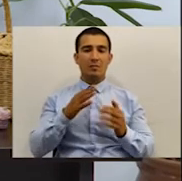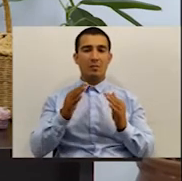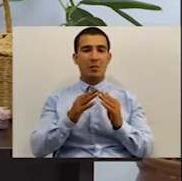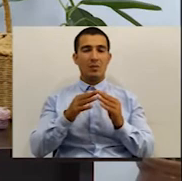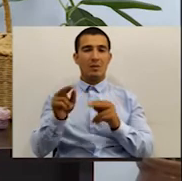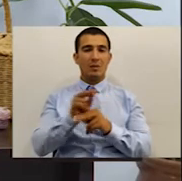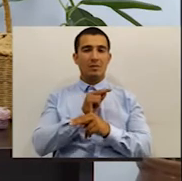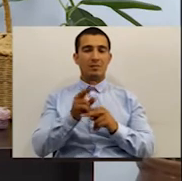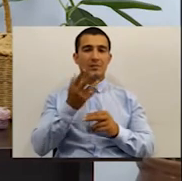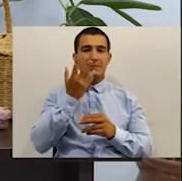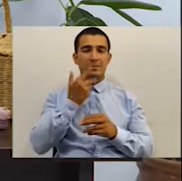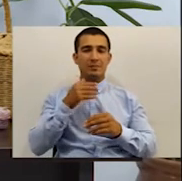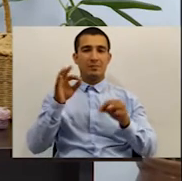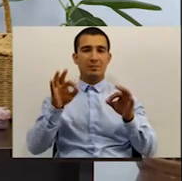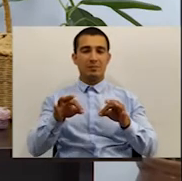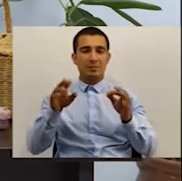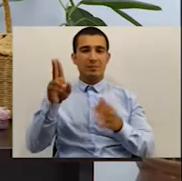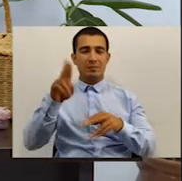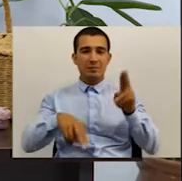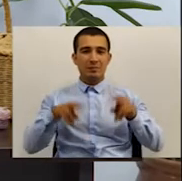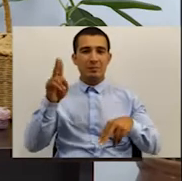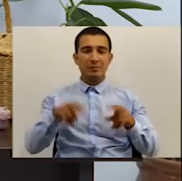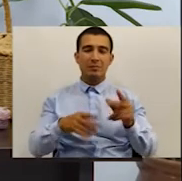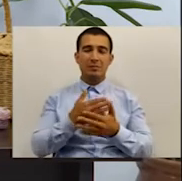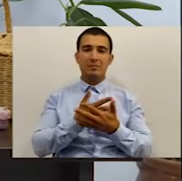bo'yolari bo'lishi mumkin. Yoki tabiiy